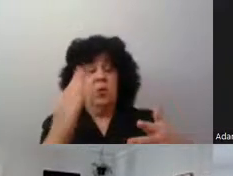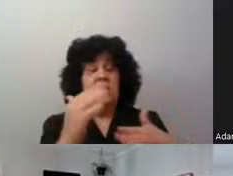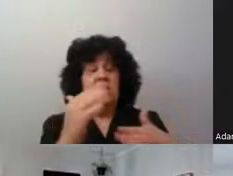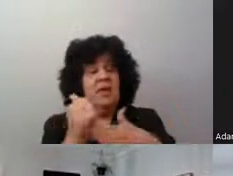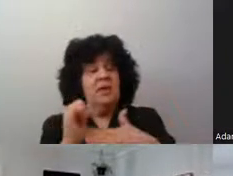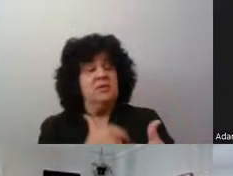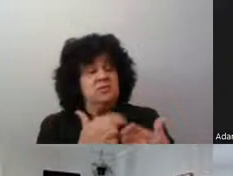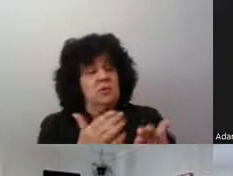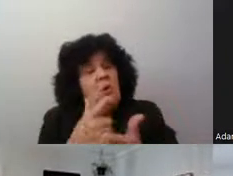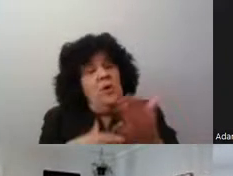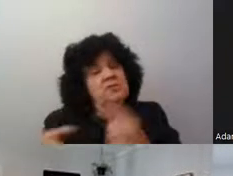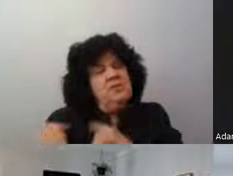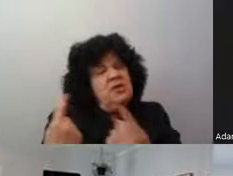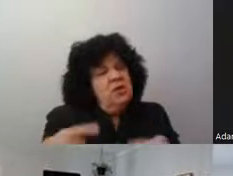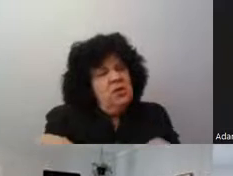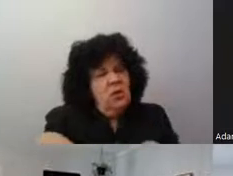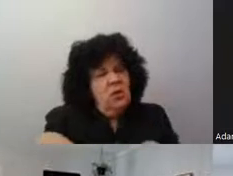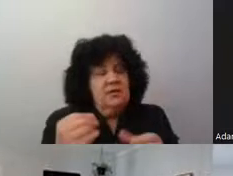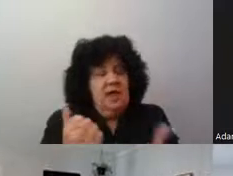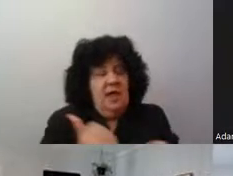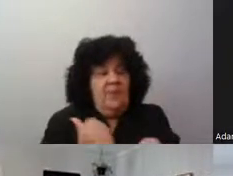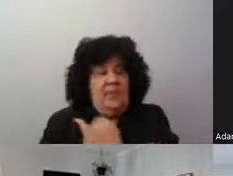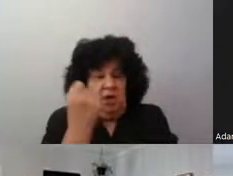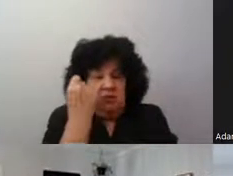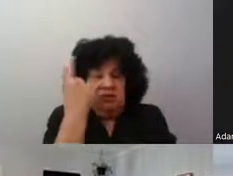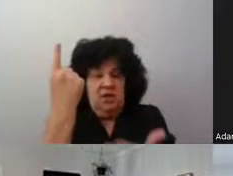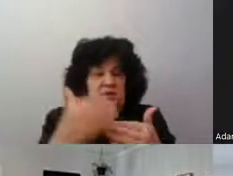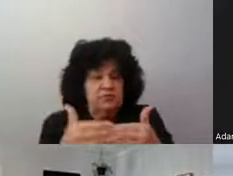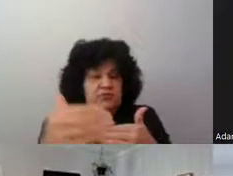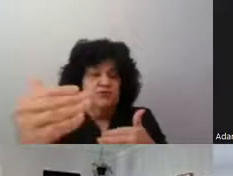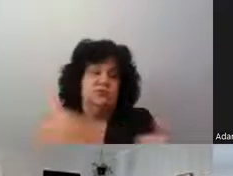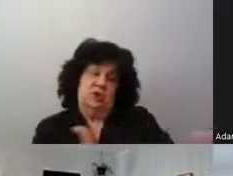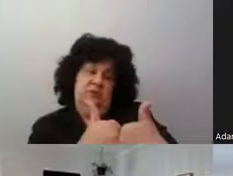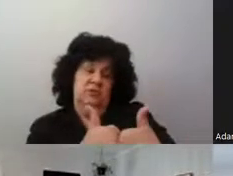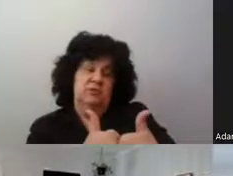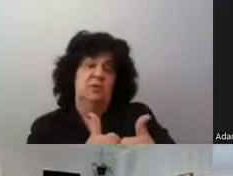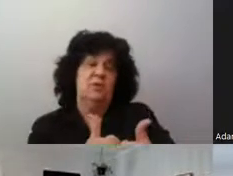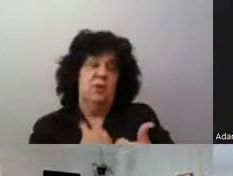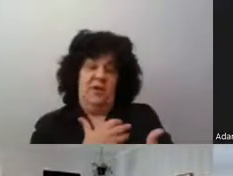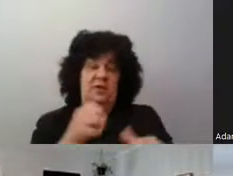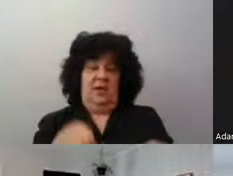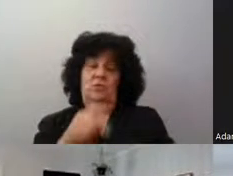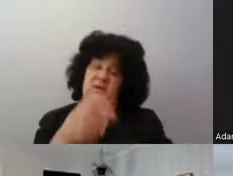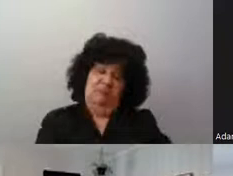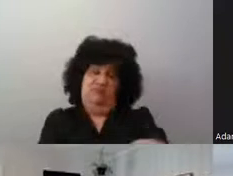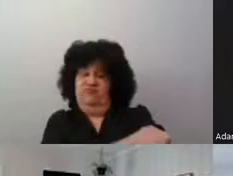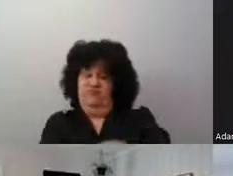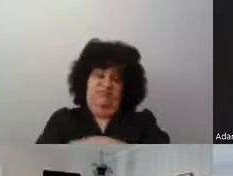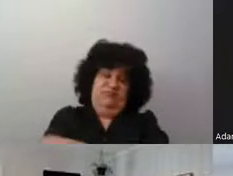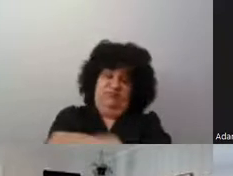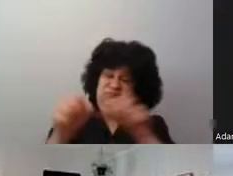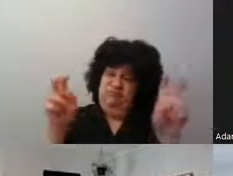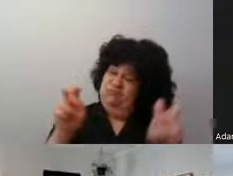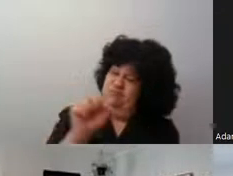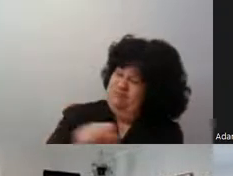help us better understand the challenges, again, so that we can get to work and make recommendations